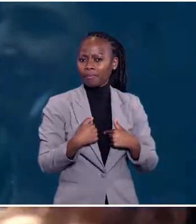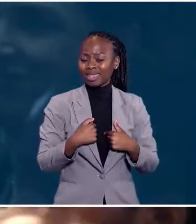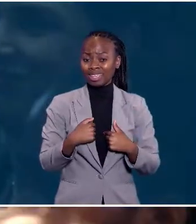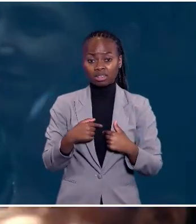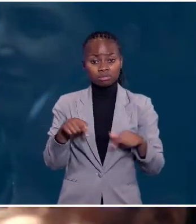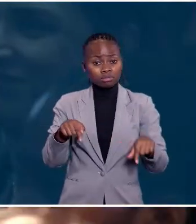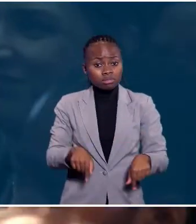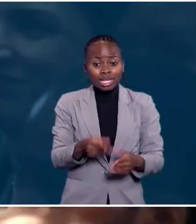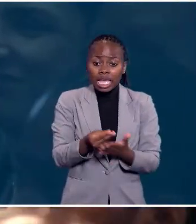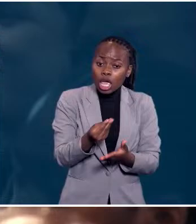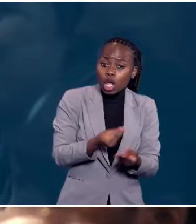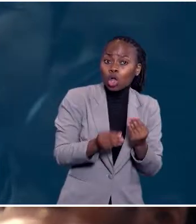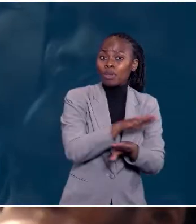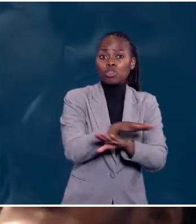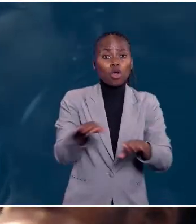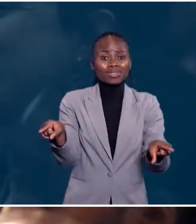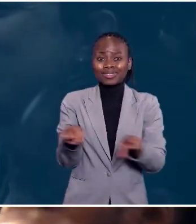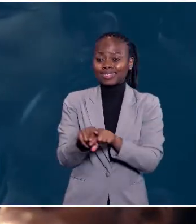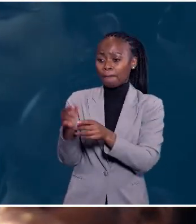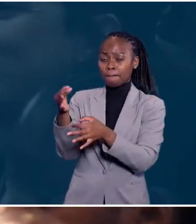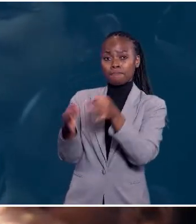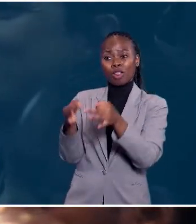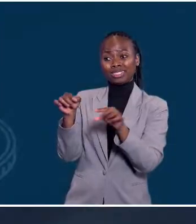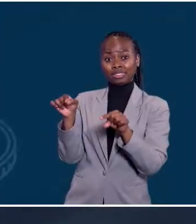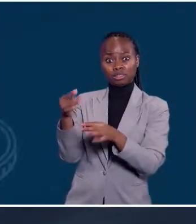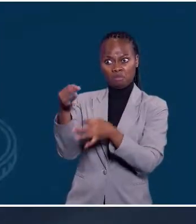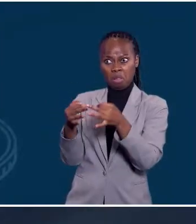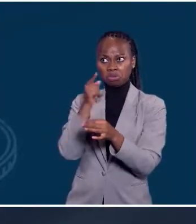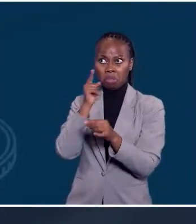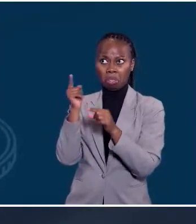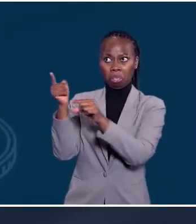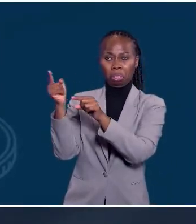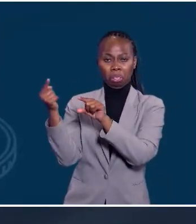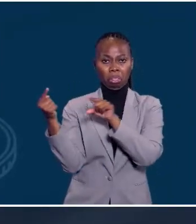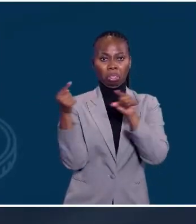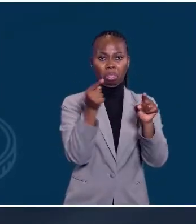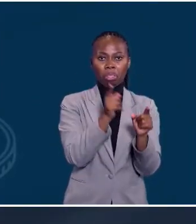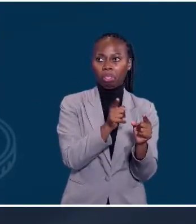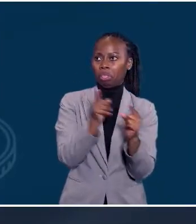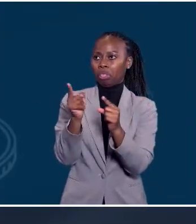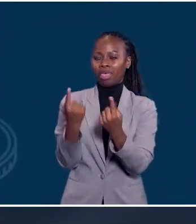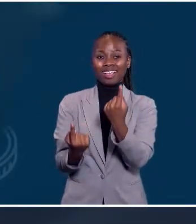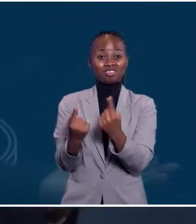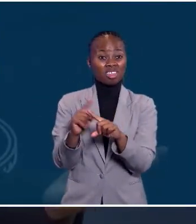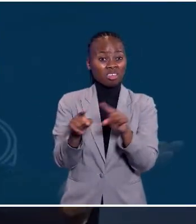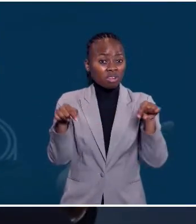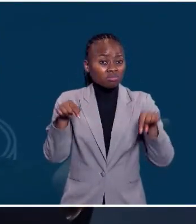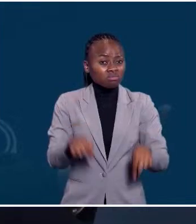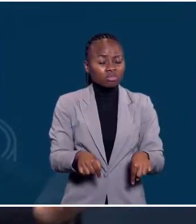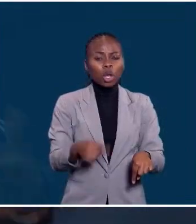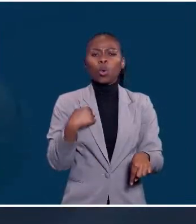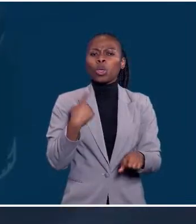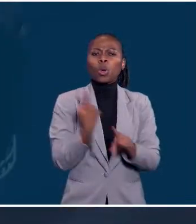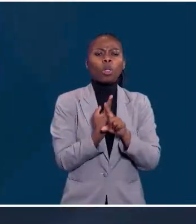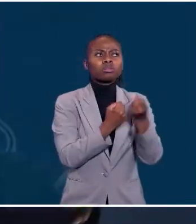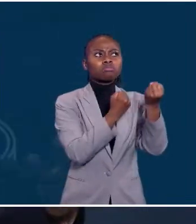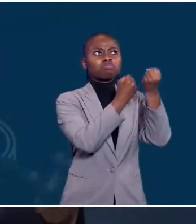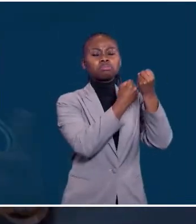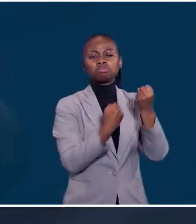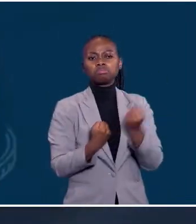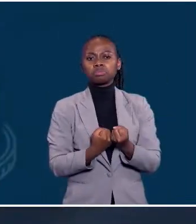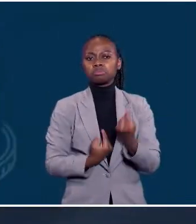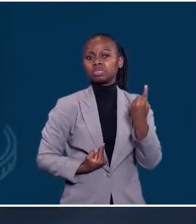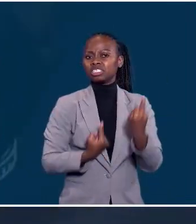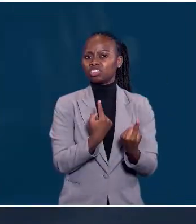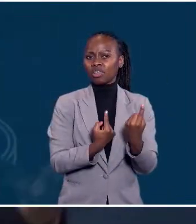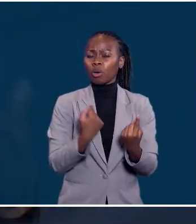political space. And so part of it is that we are technocrats. And because we are